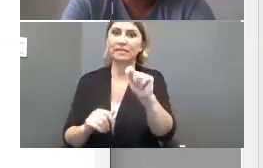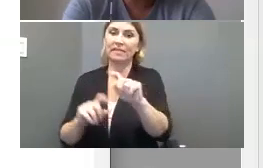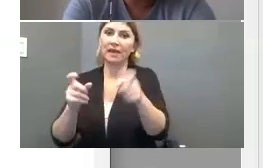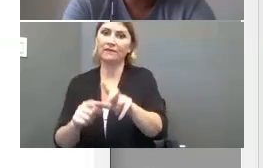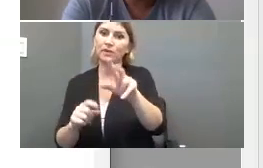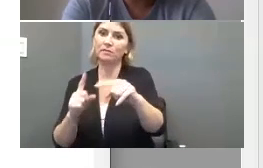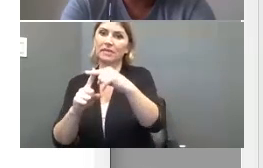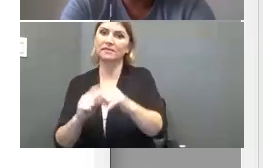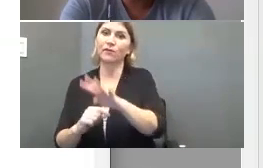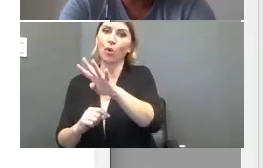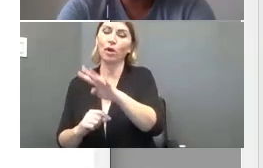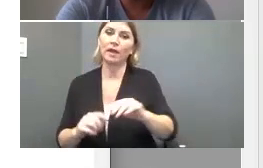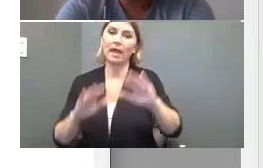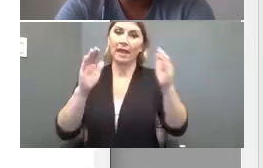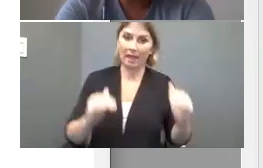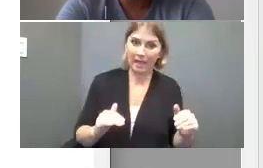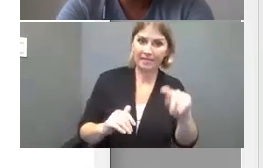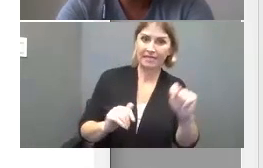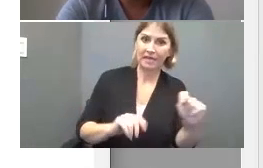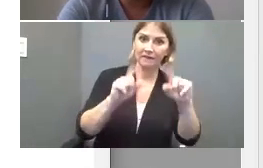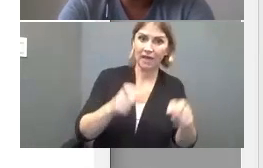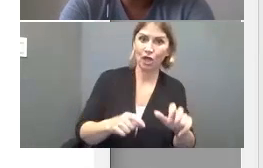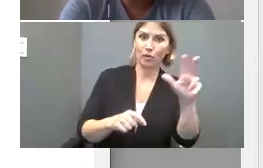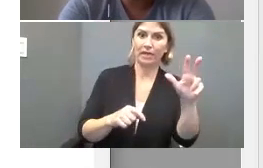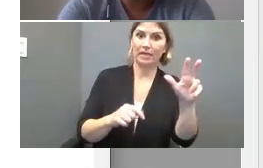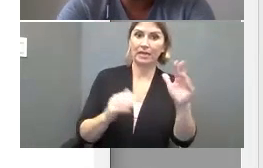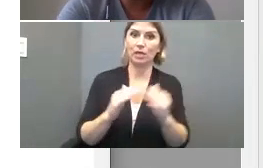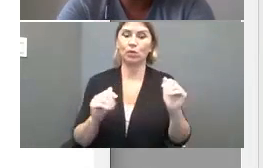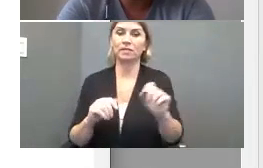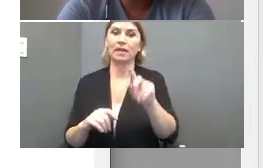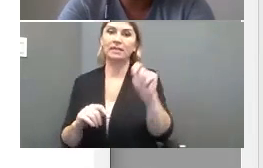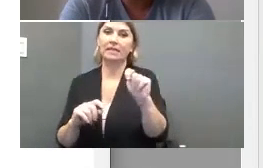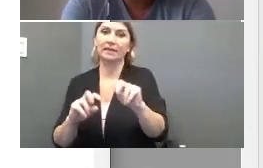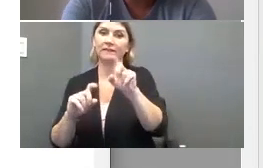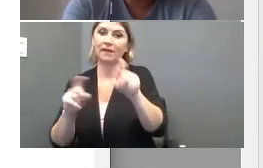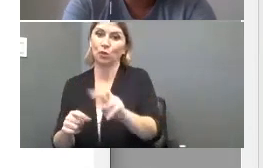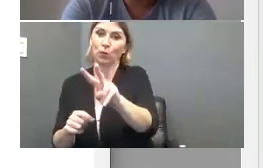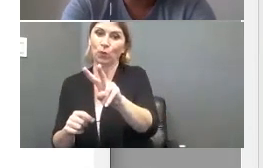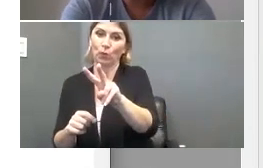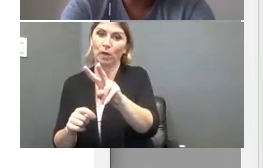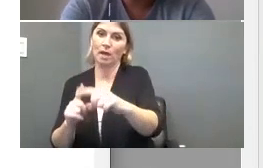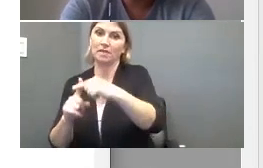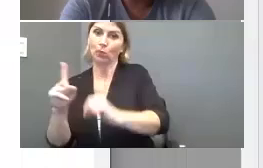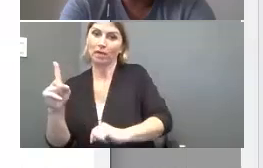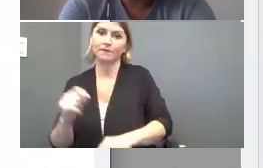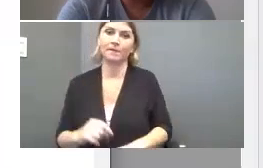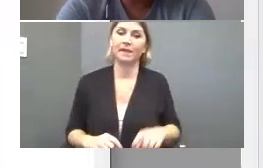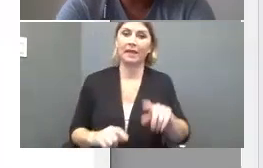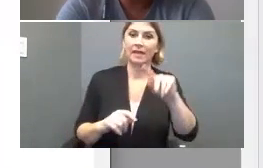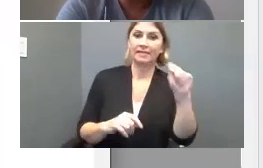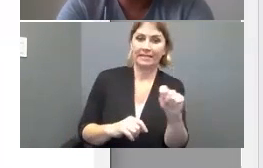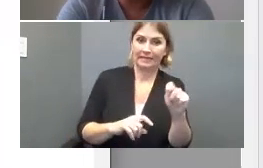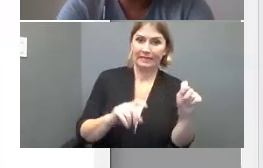of 4, and T of 3 then becomes T of 2 plus of 1,